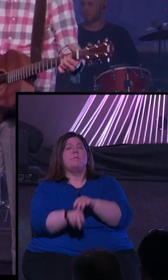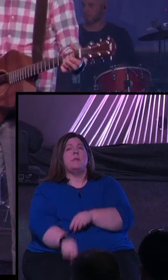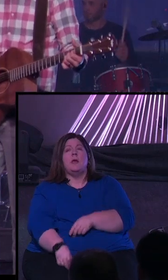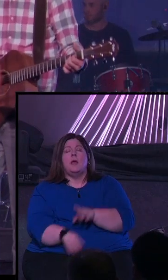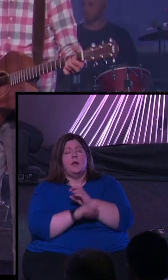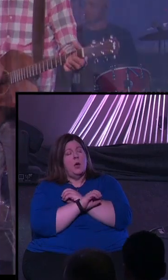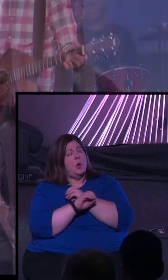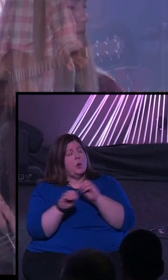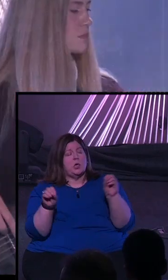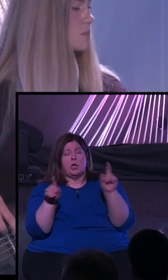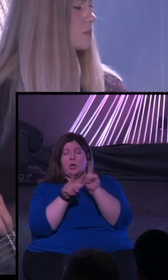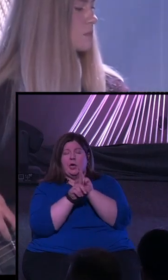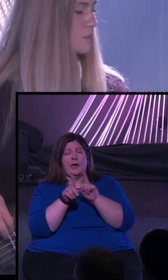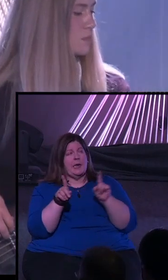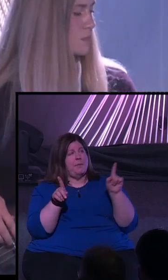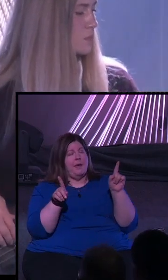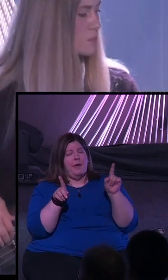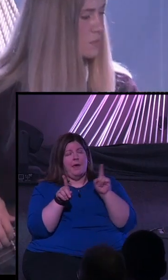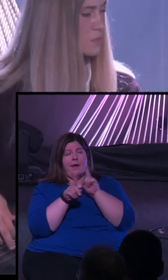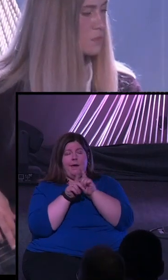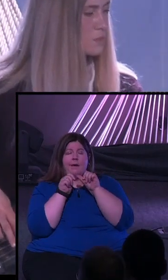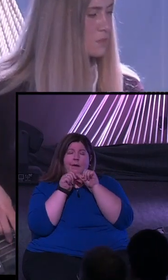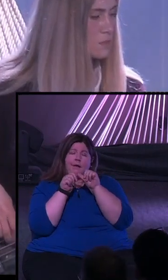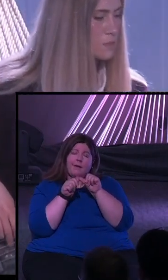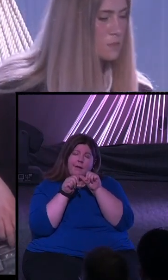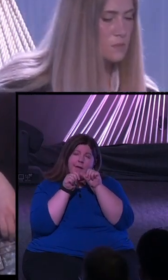back. No turning back.